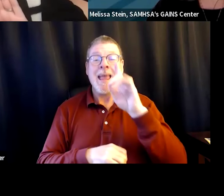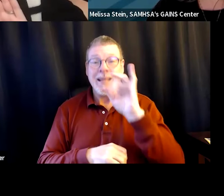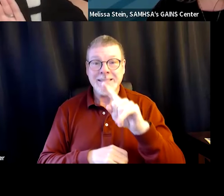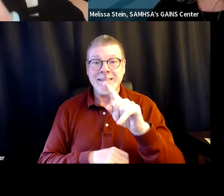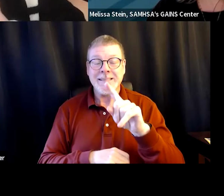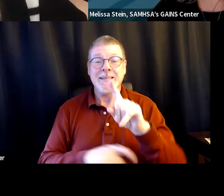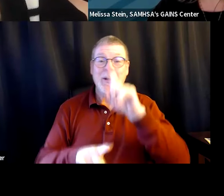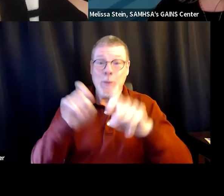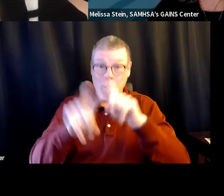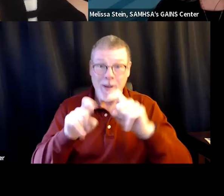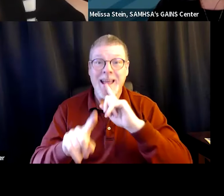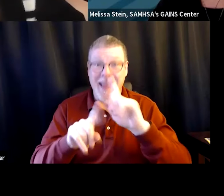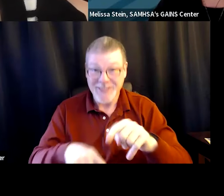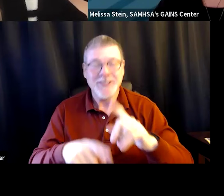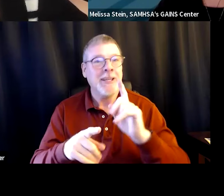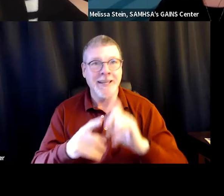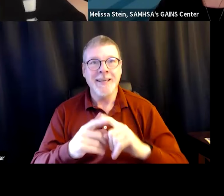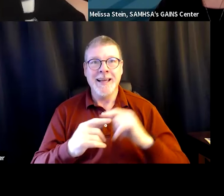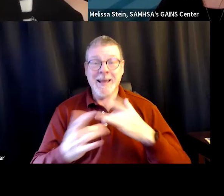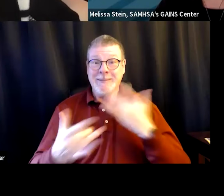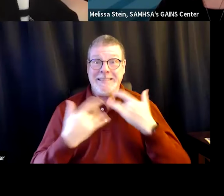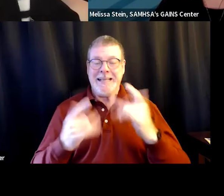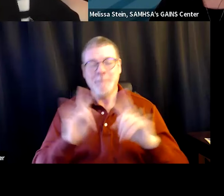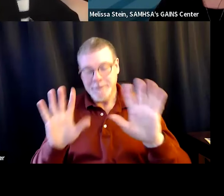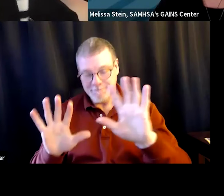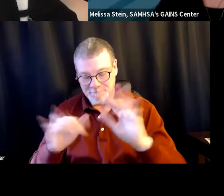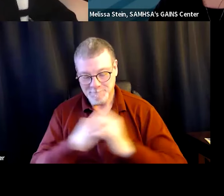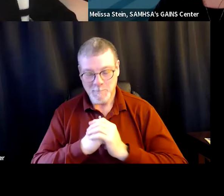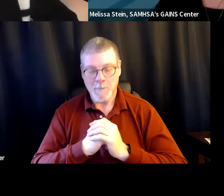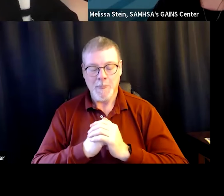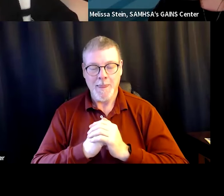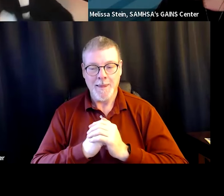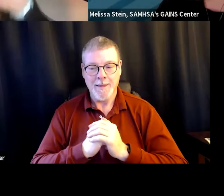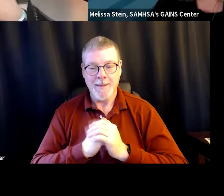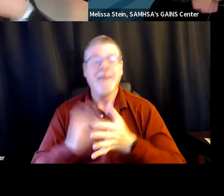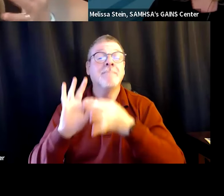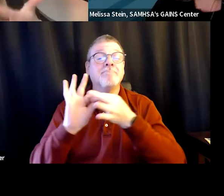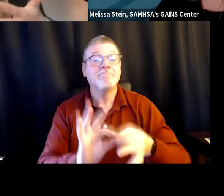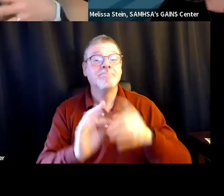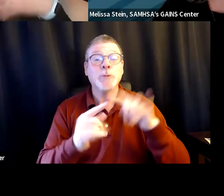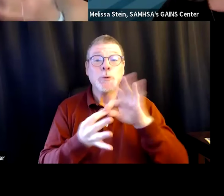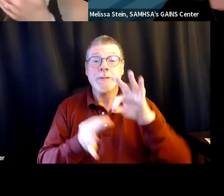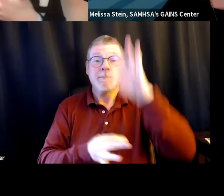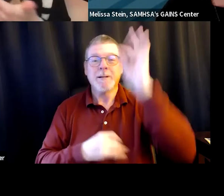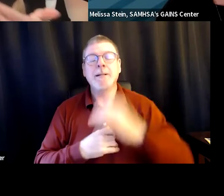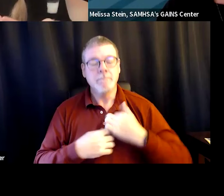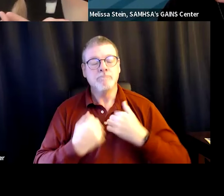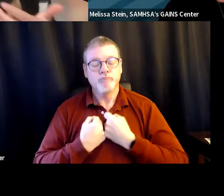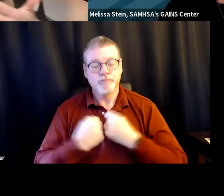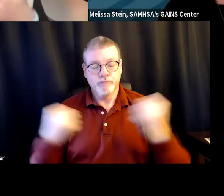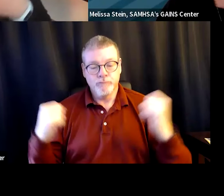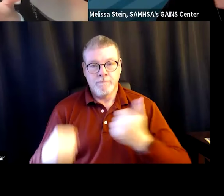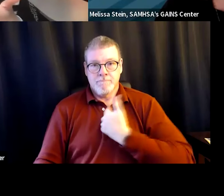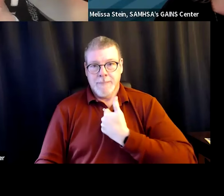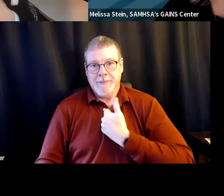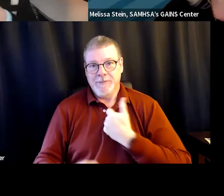so excited about the questions I've been posed. But in terms of the spirituality, you know, I kind of self-disclose, like, my own